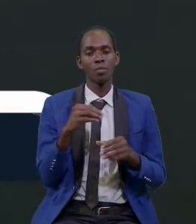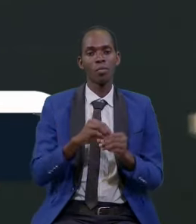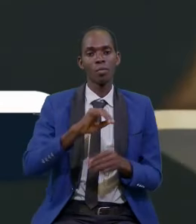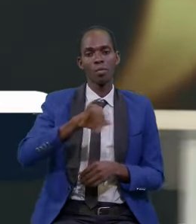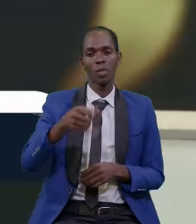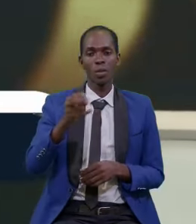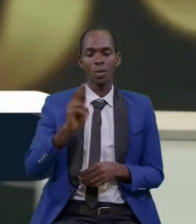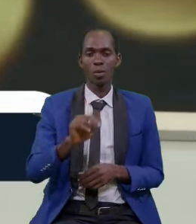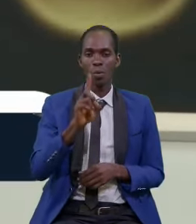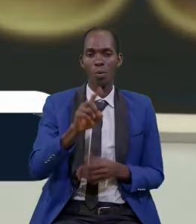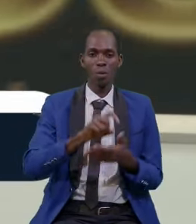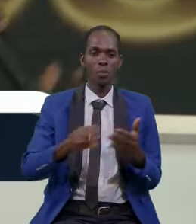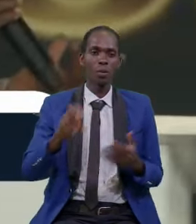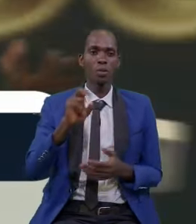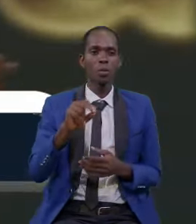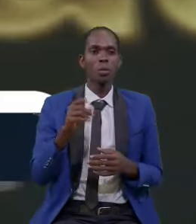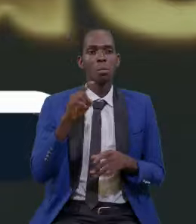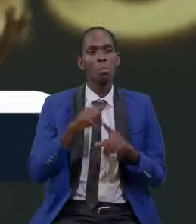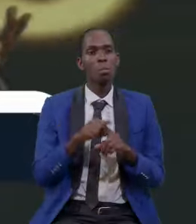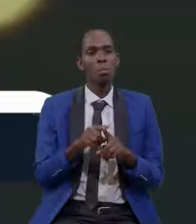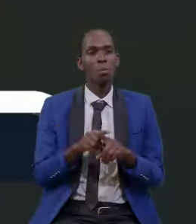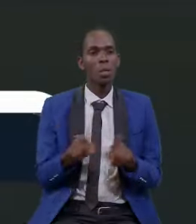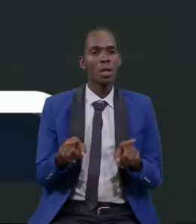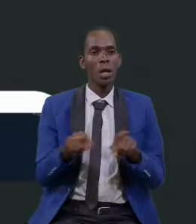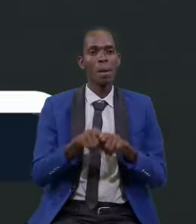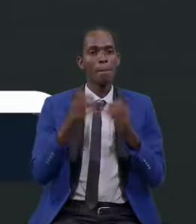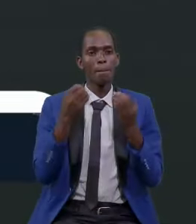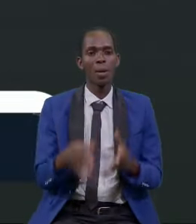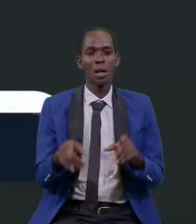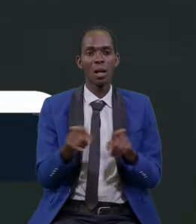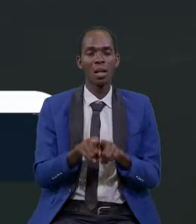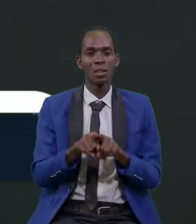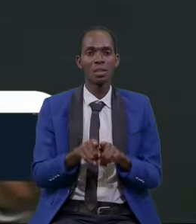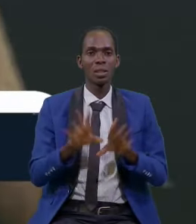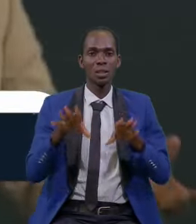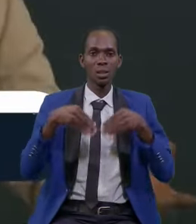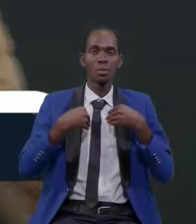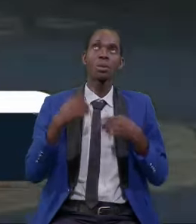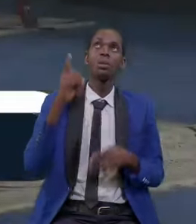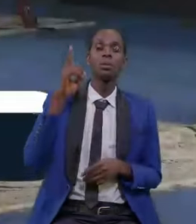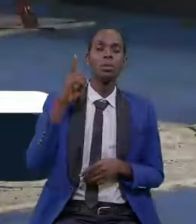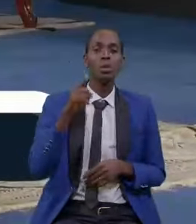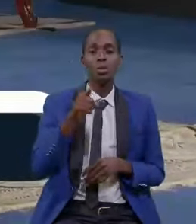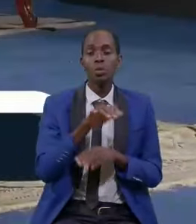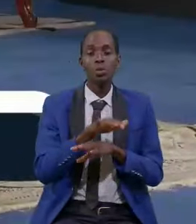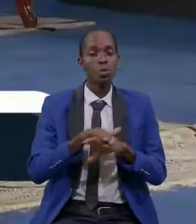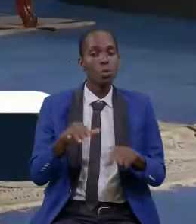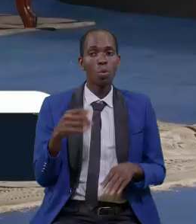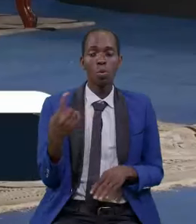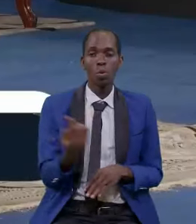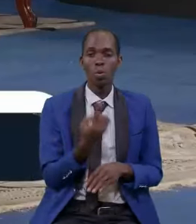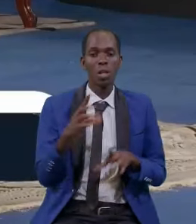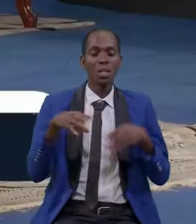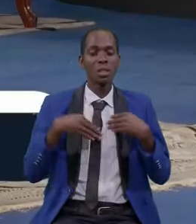there. But as many as received him, they don't just receive doctrine. There are people